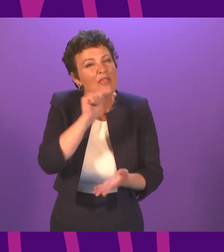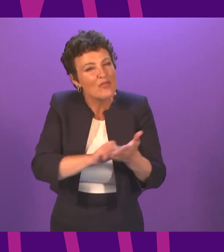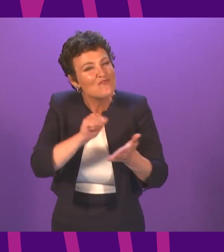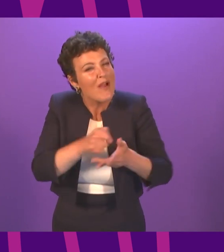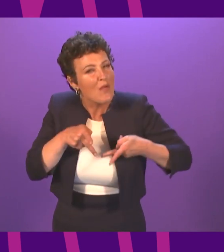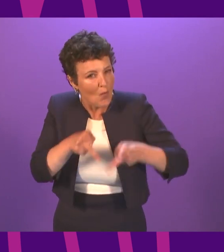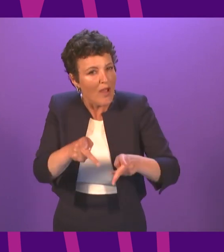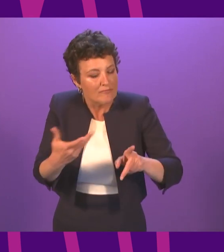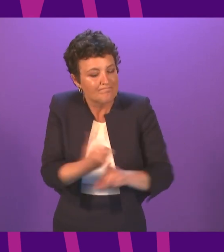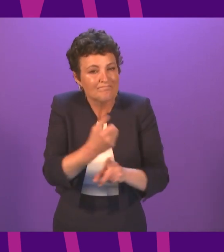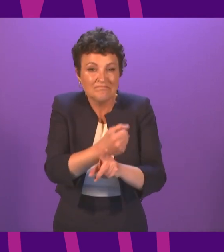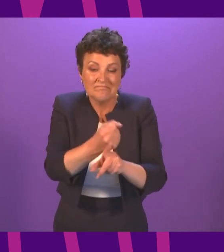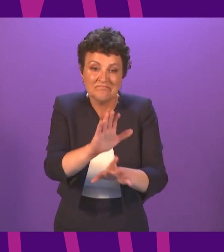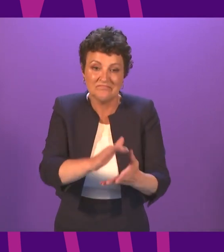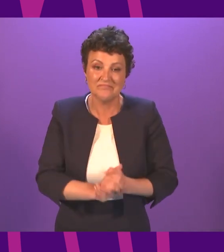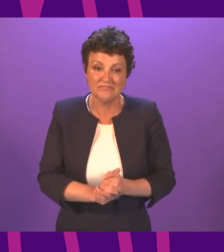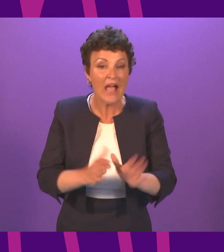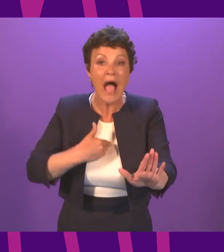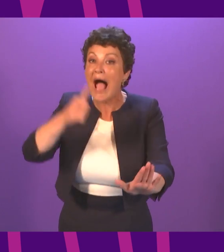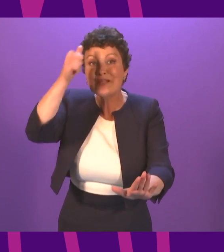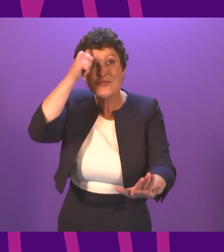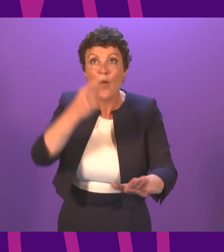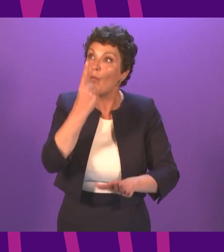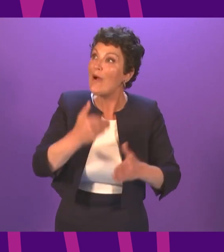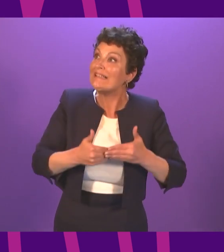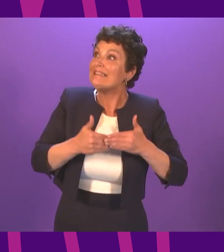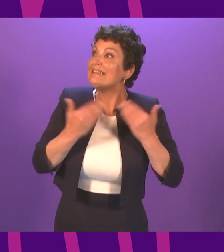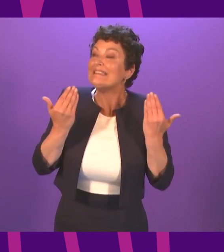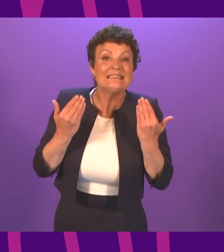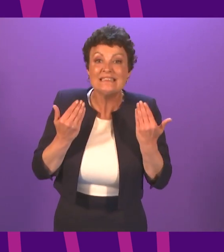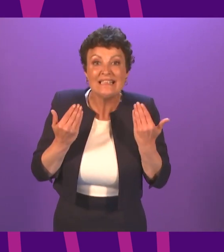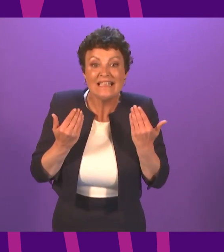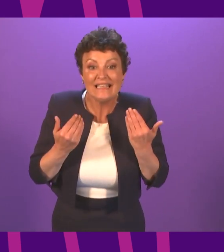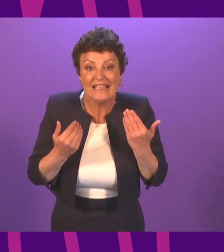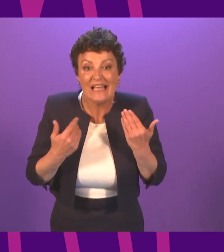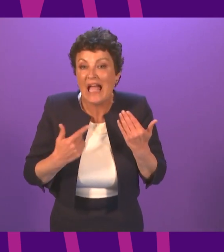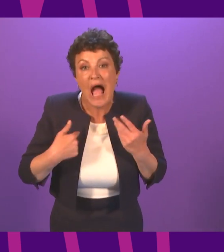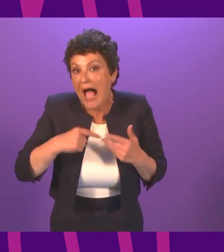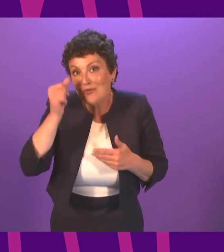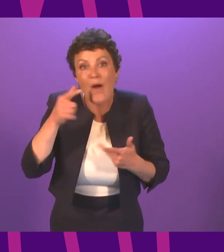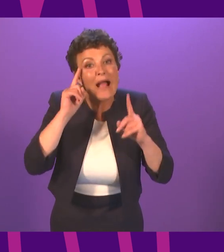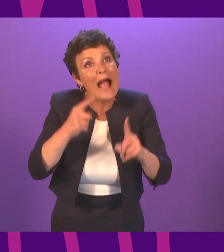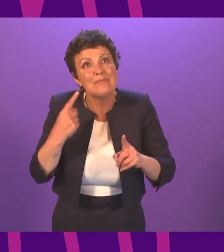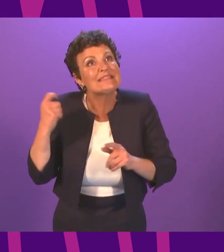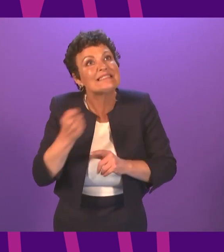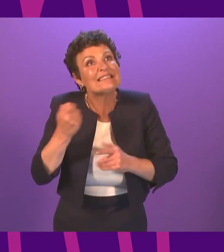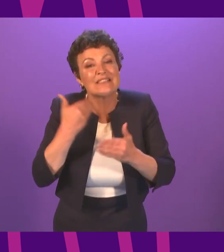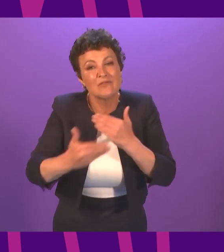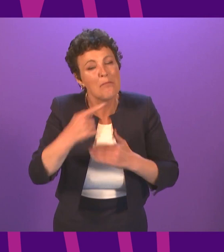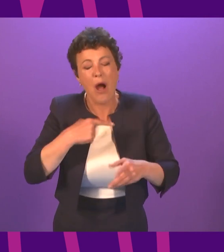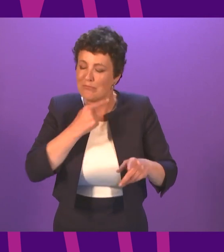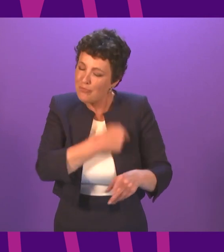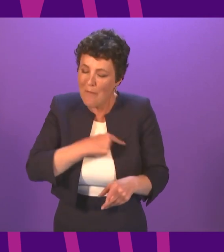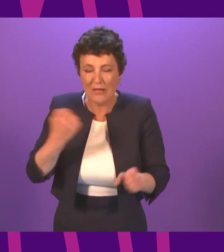I know I will not always succeed, but I promise that I will do my best to lead in that spirit.